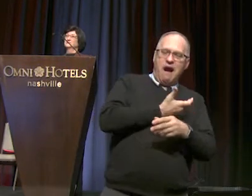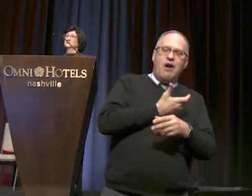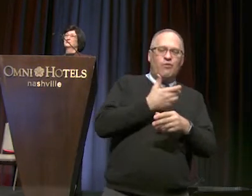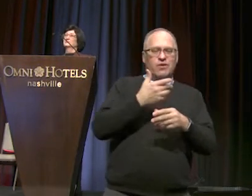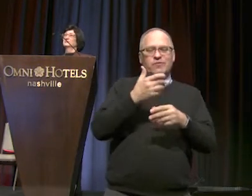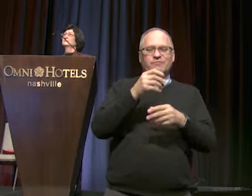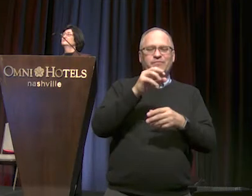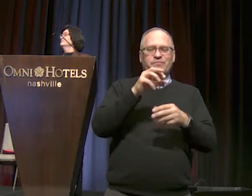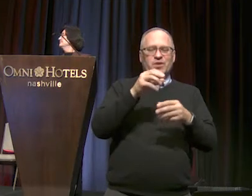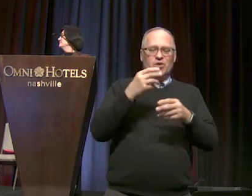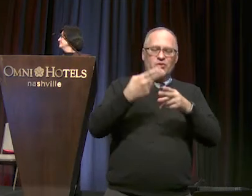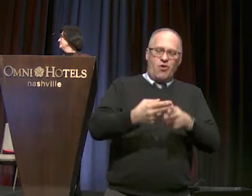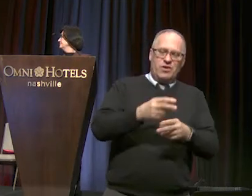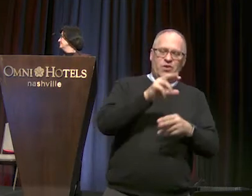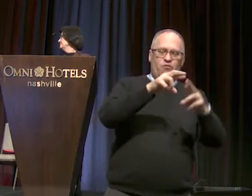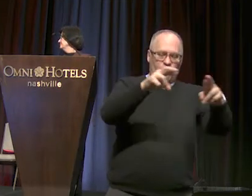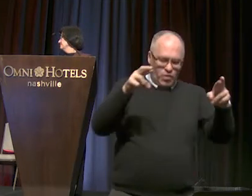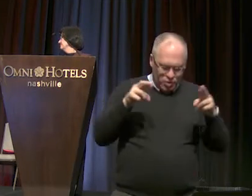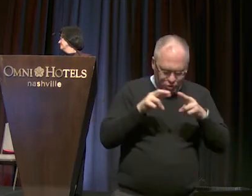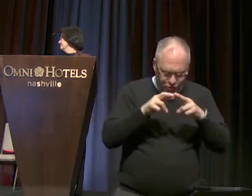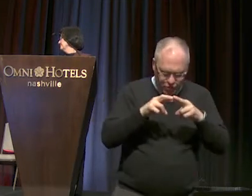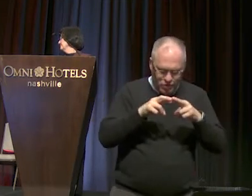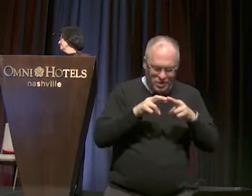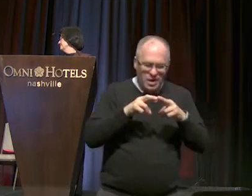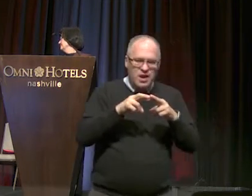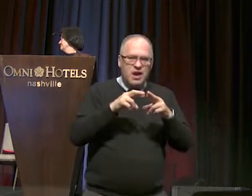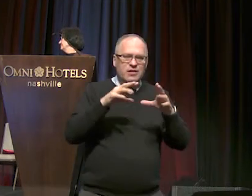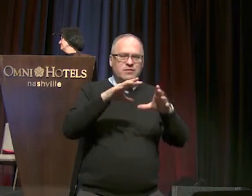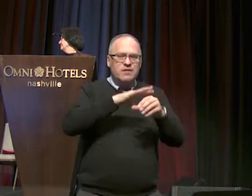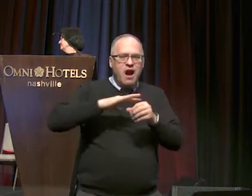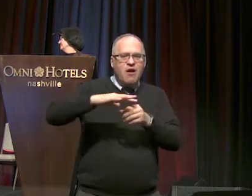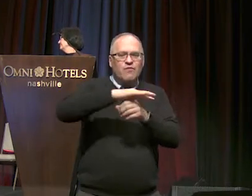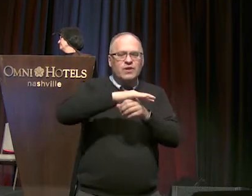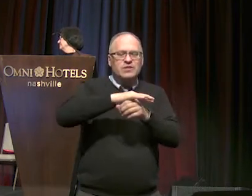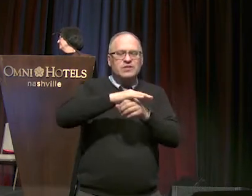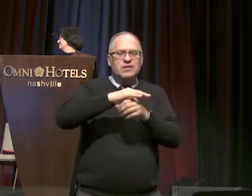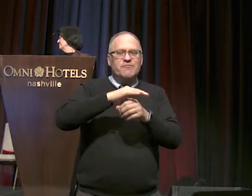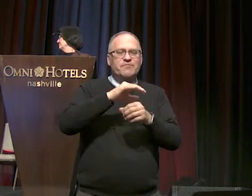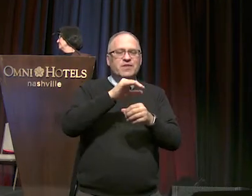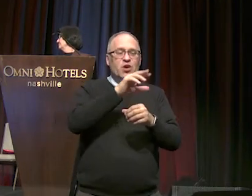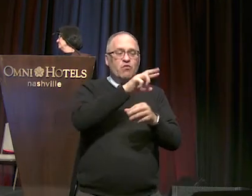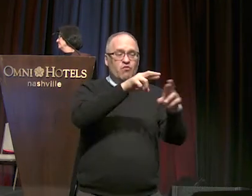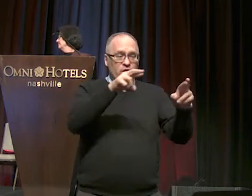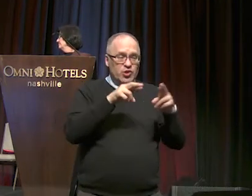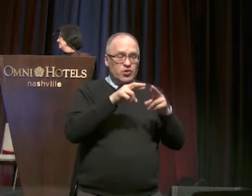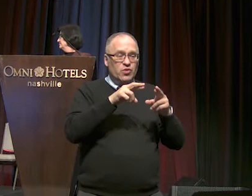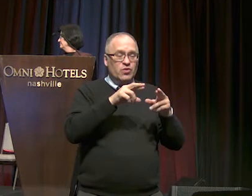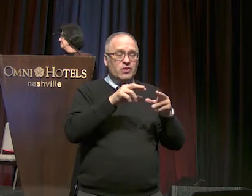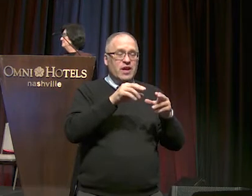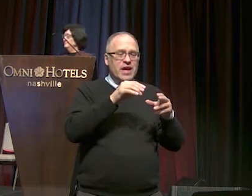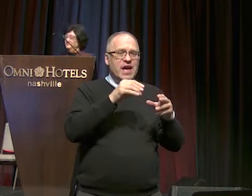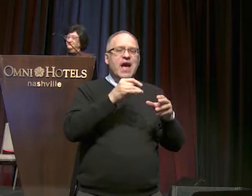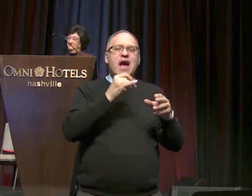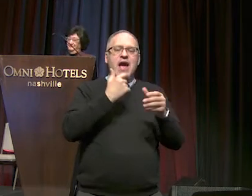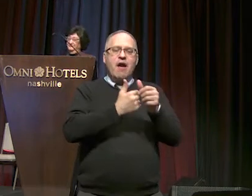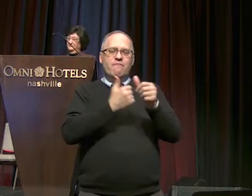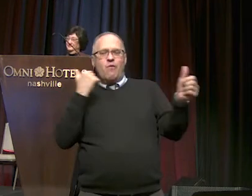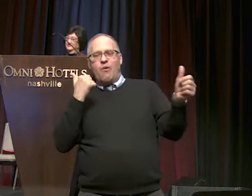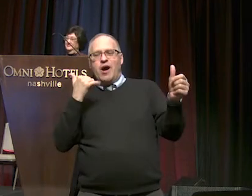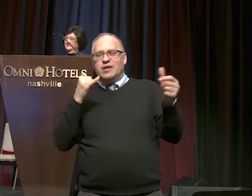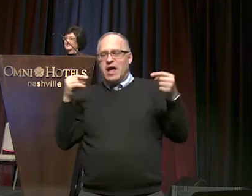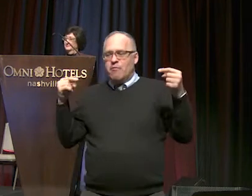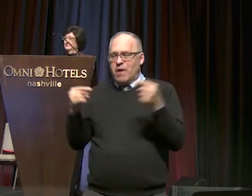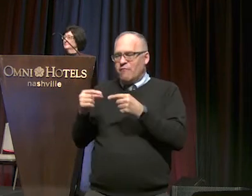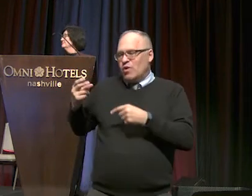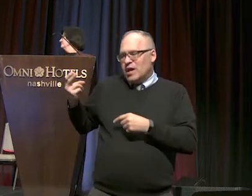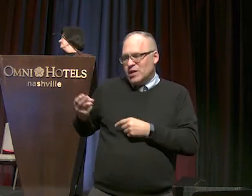a regional conference rather than a central conference gets us away from that painful history of racism in